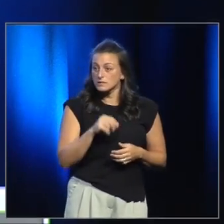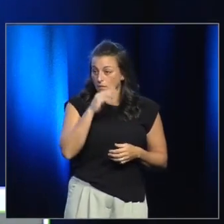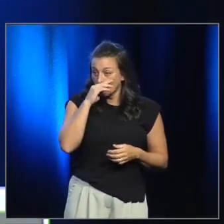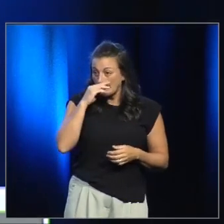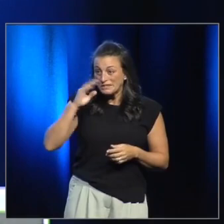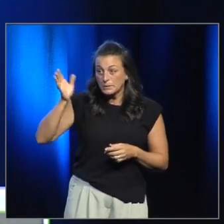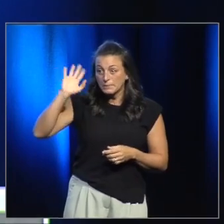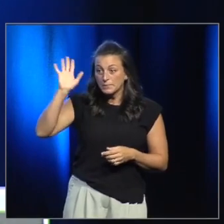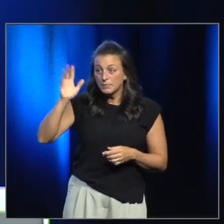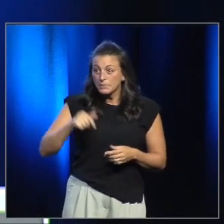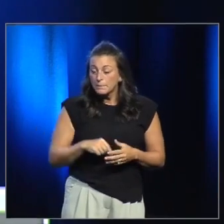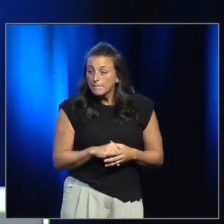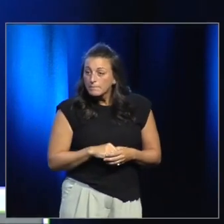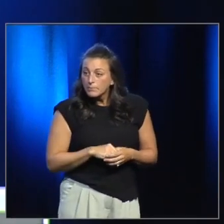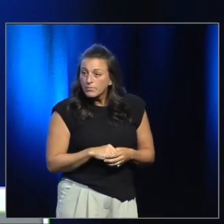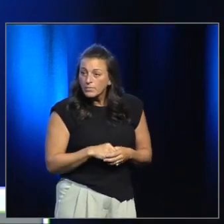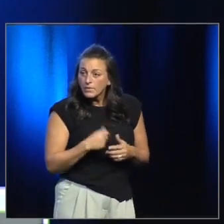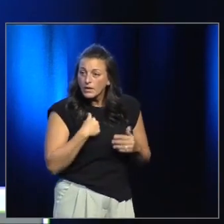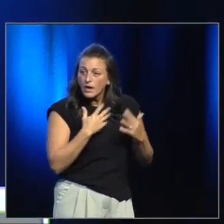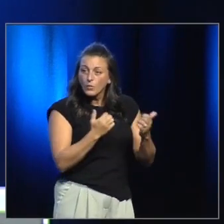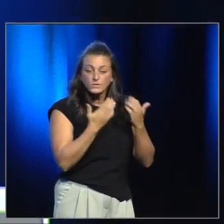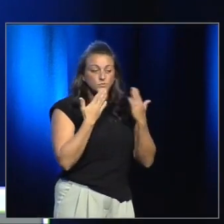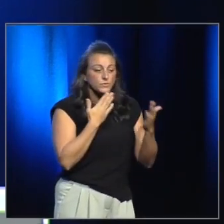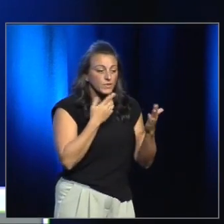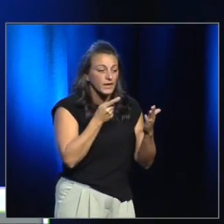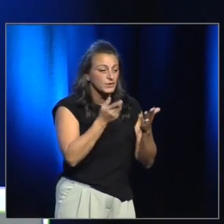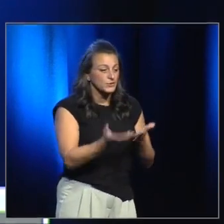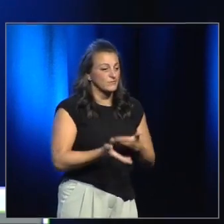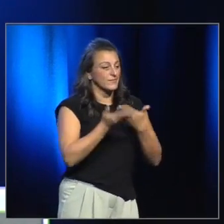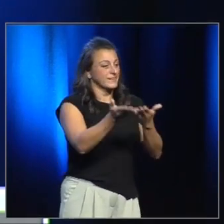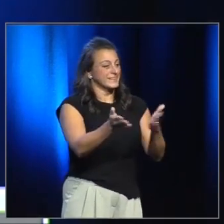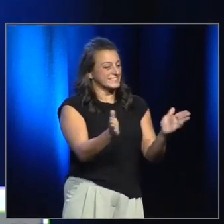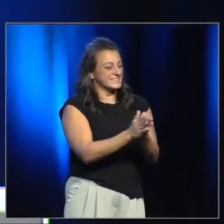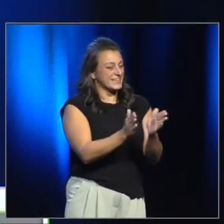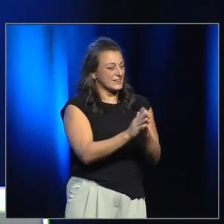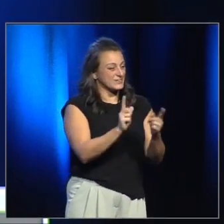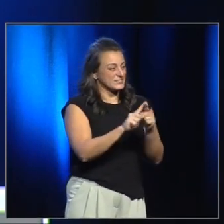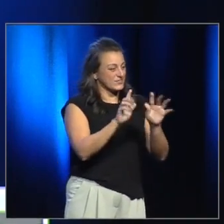Hi, Mark. I just wanted to thank you for bringing seals to the plenary.